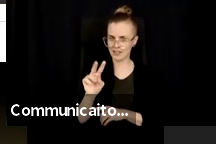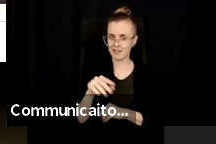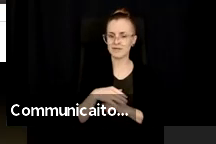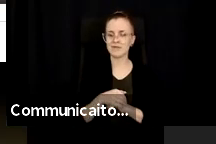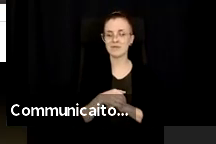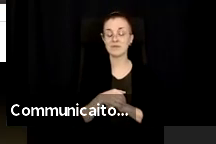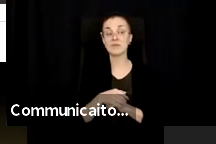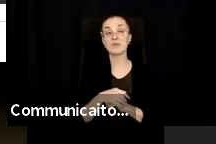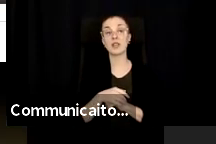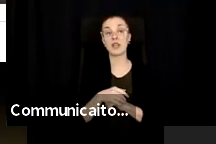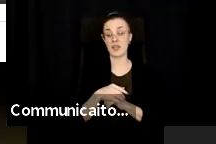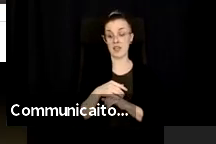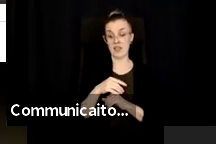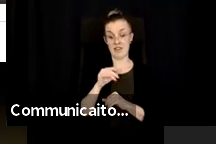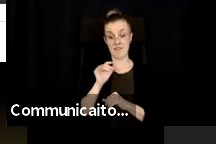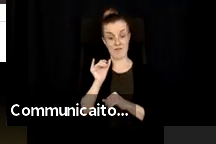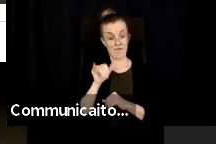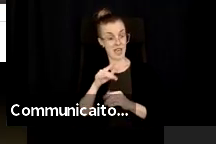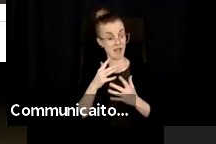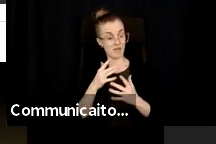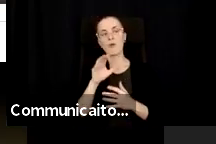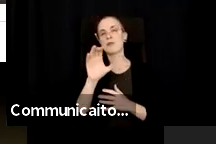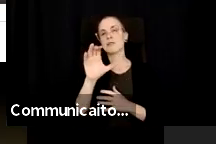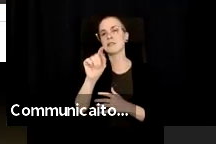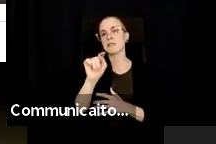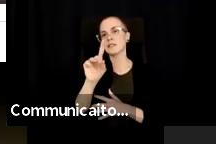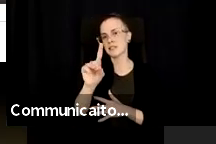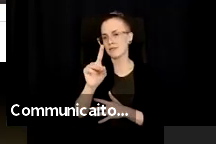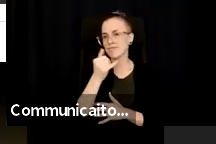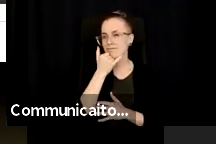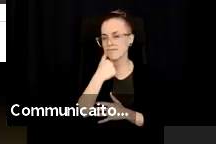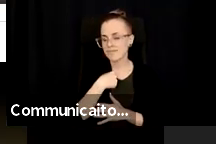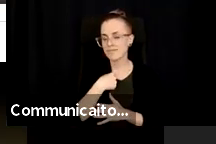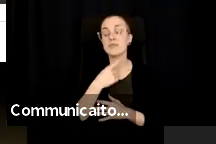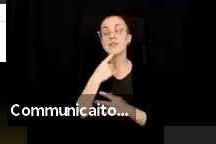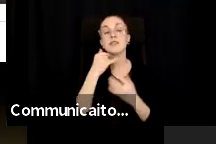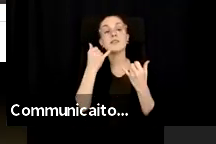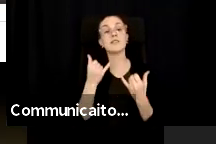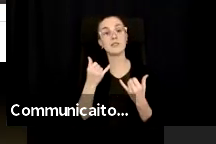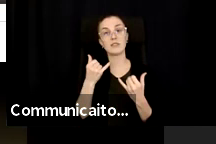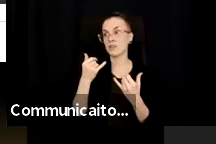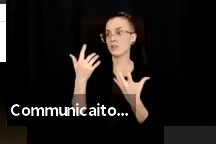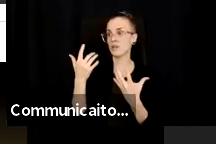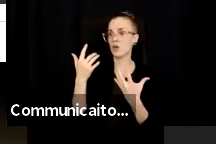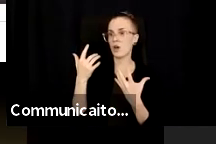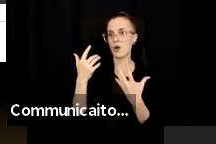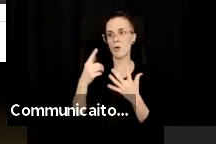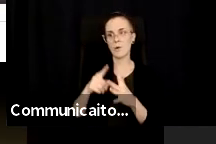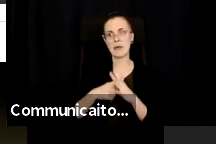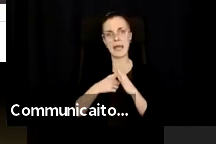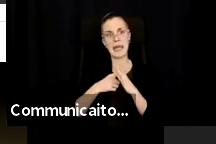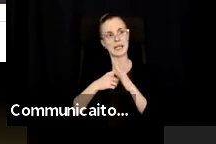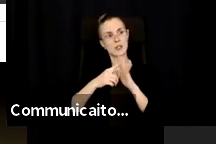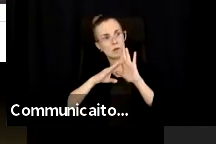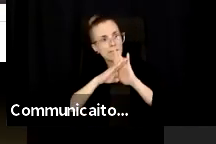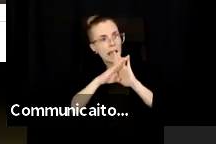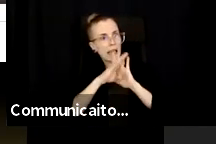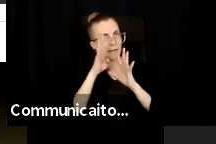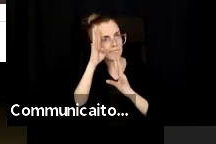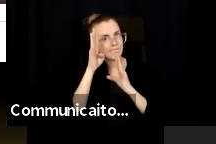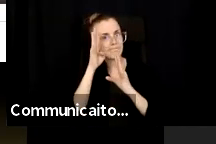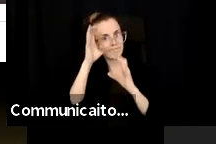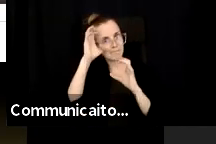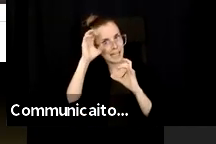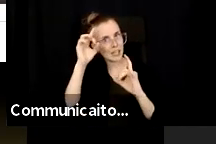we began to educate, to develop, to frame